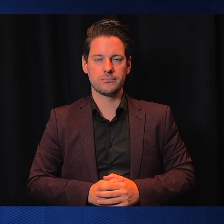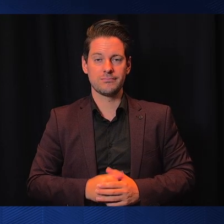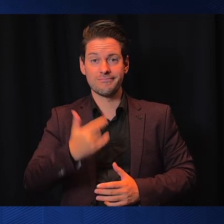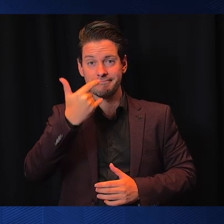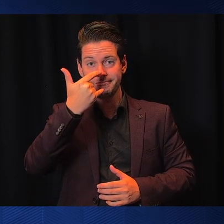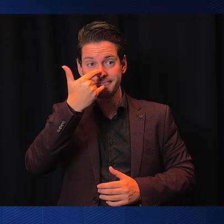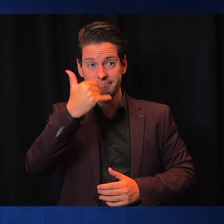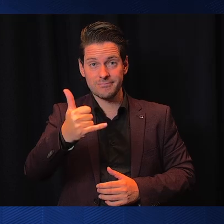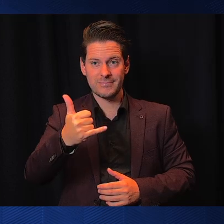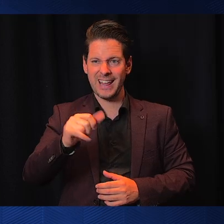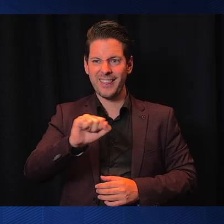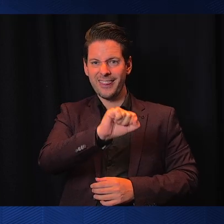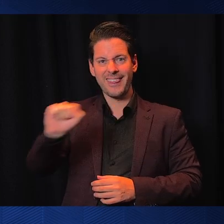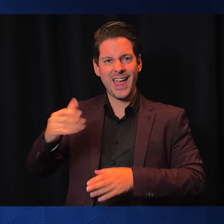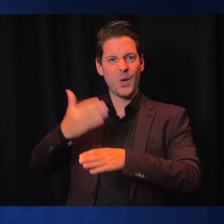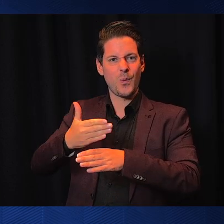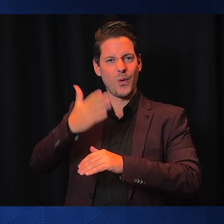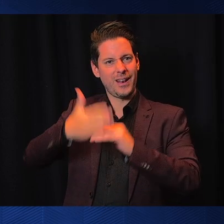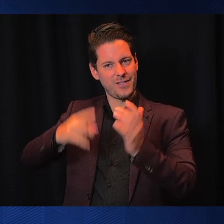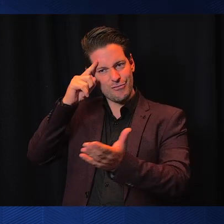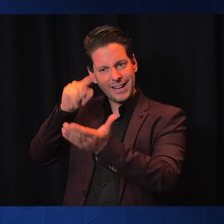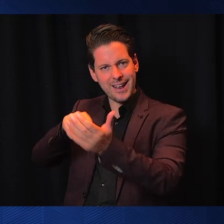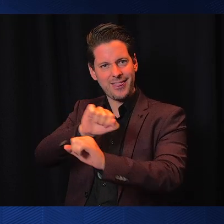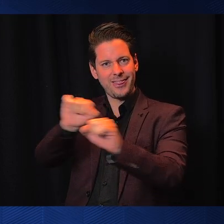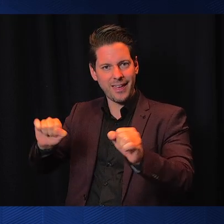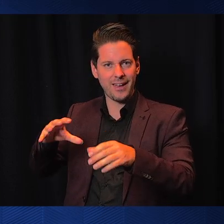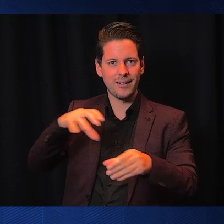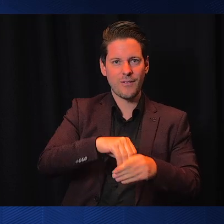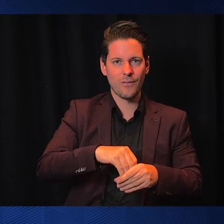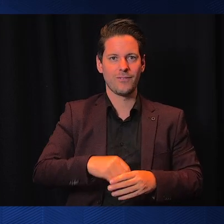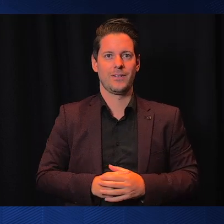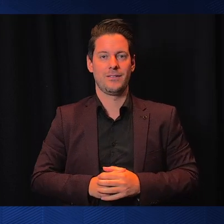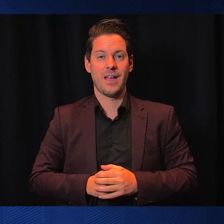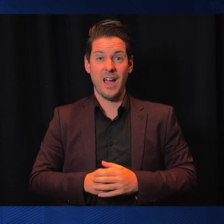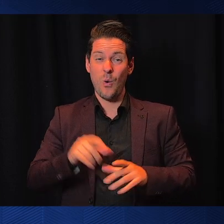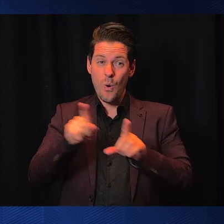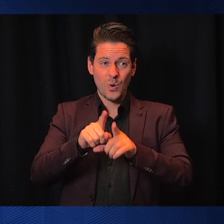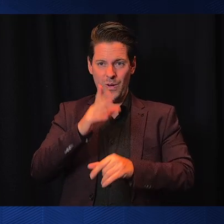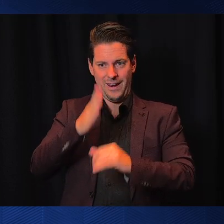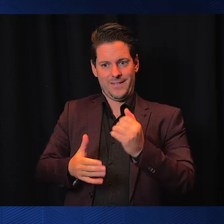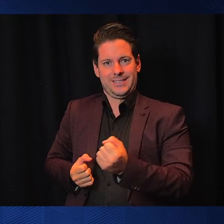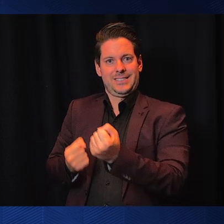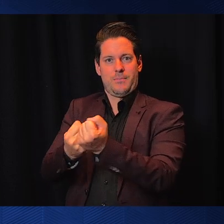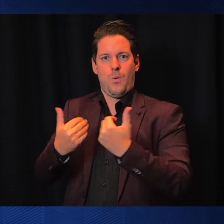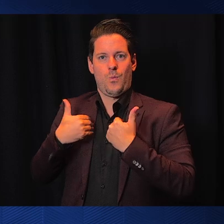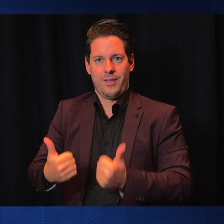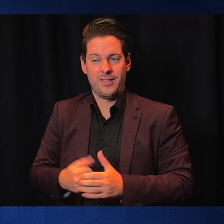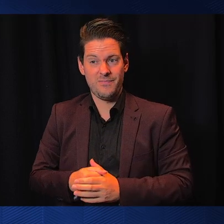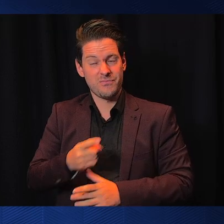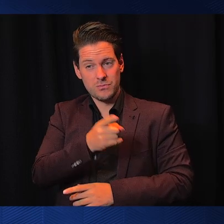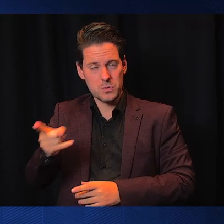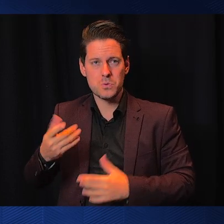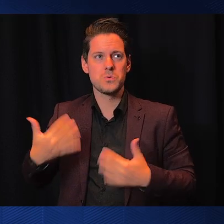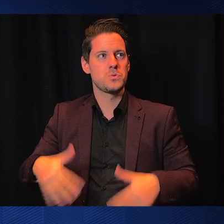time, their work is not recognized, and most importantly, unsupported. They are the unsung